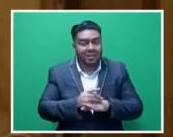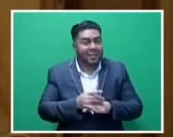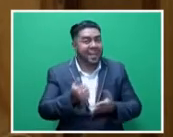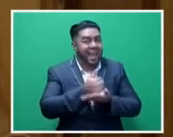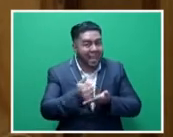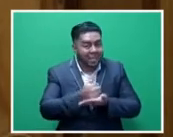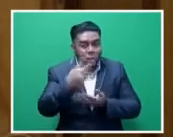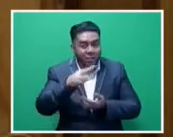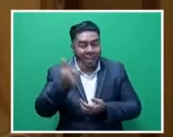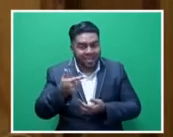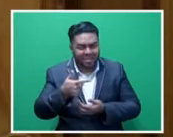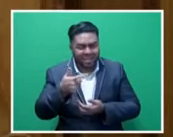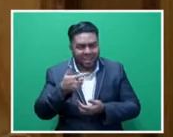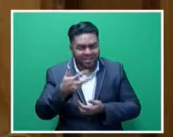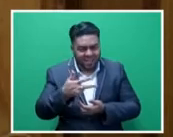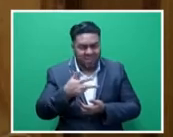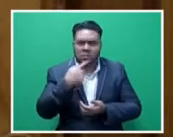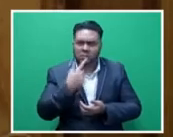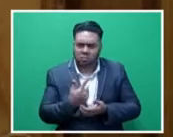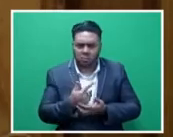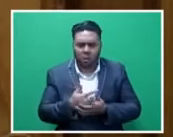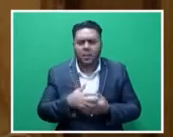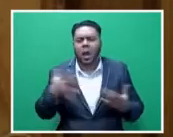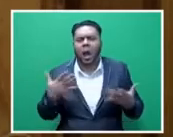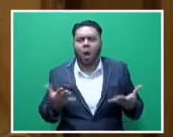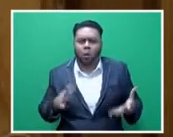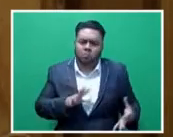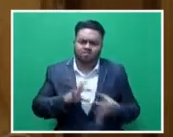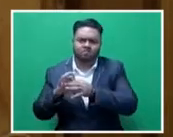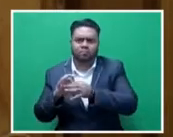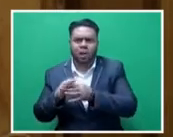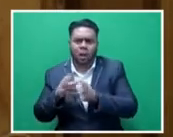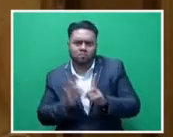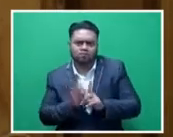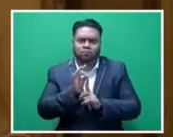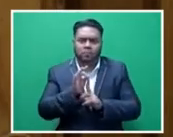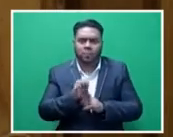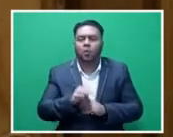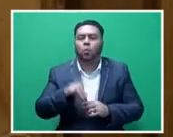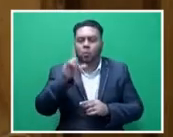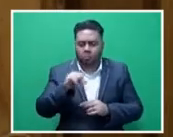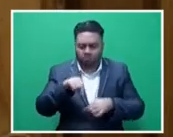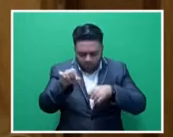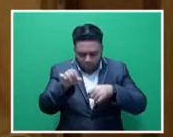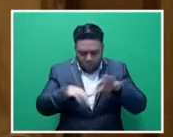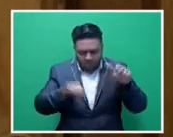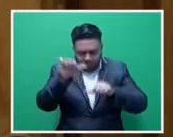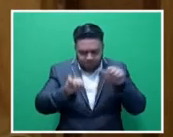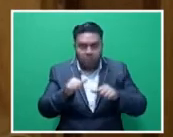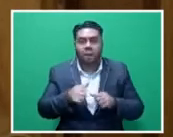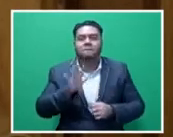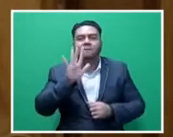implementation process. So in order to bridge that, a 5-year implementation plan was endorsed to help the